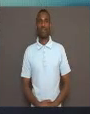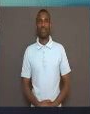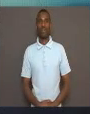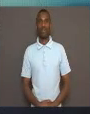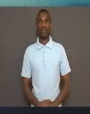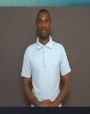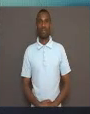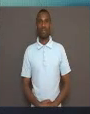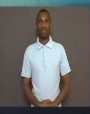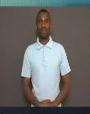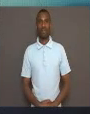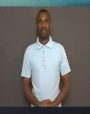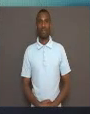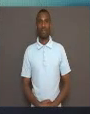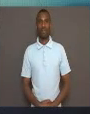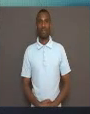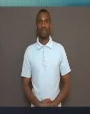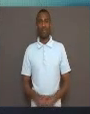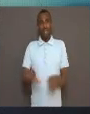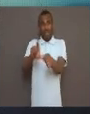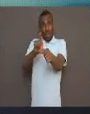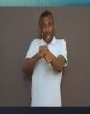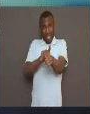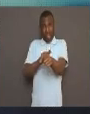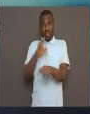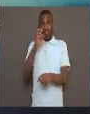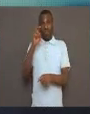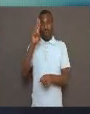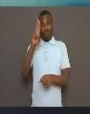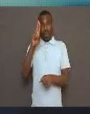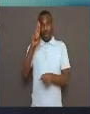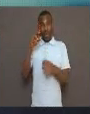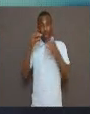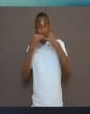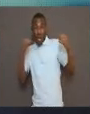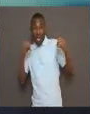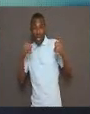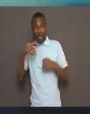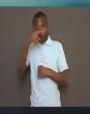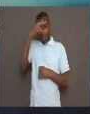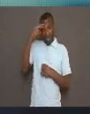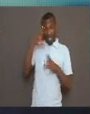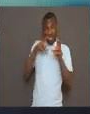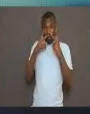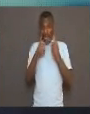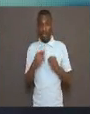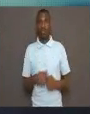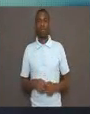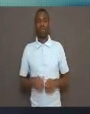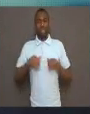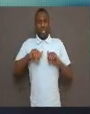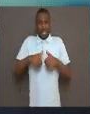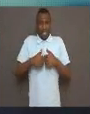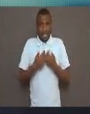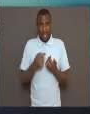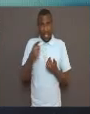In the case of a length of copper wire, if we need to measure how easily